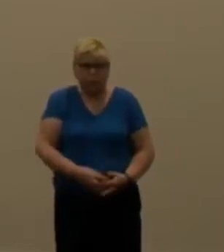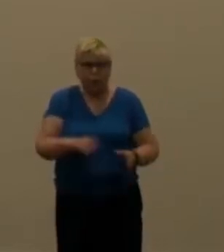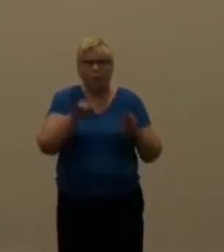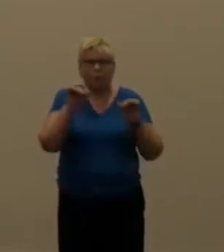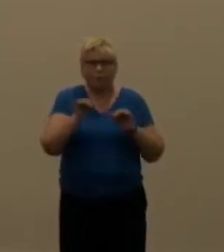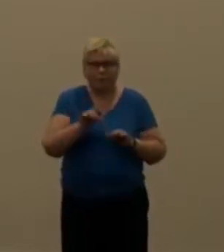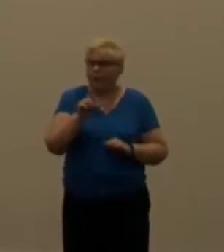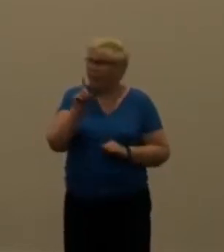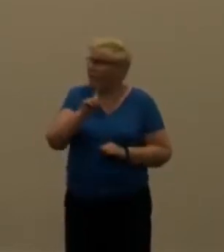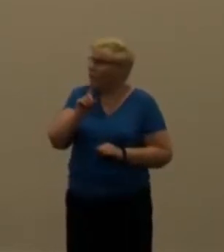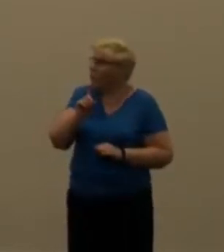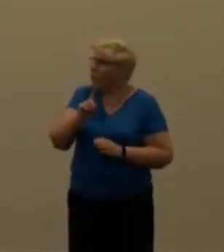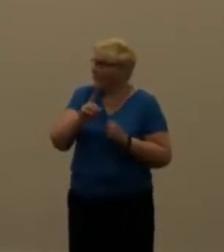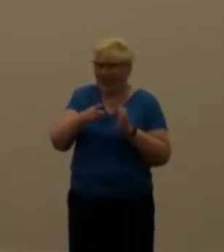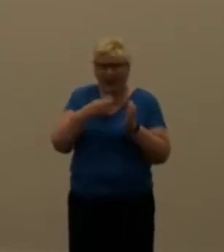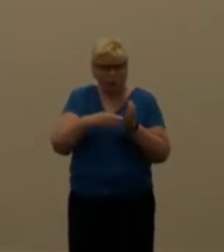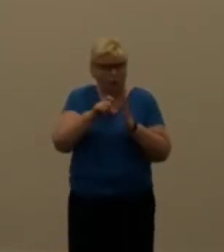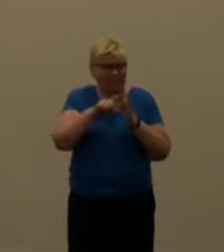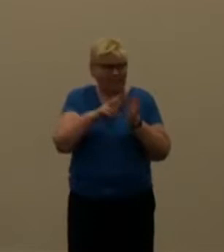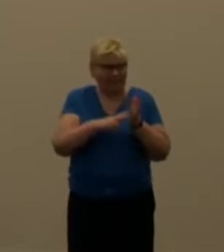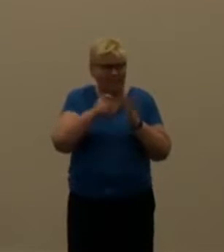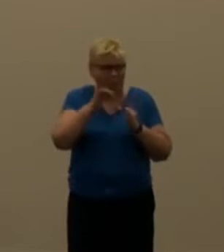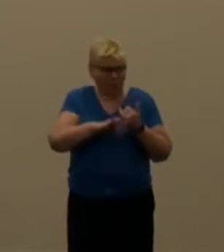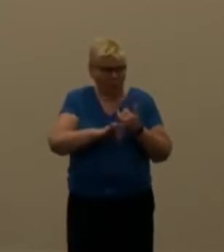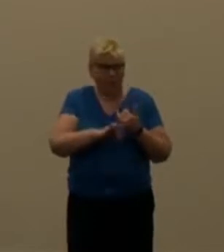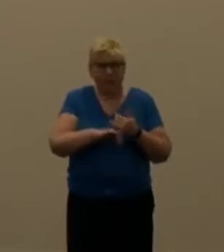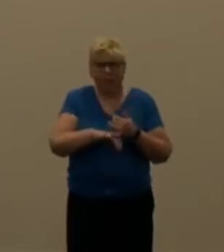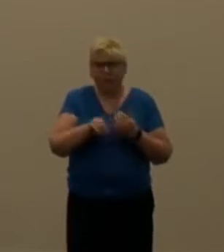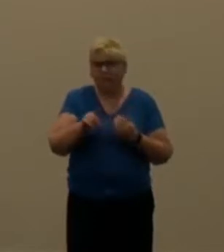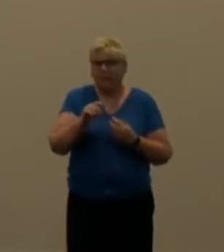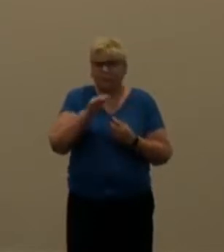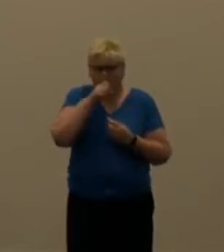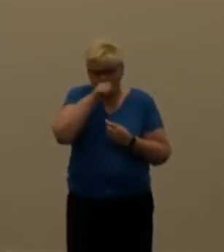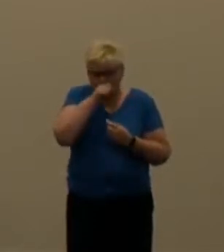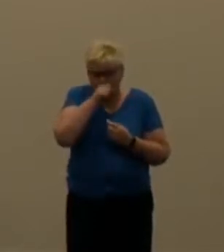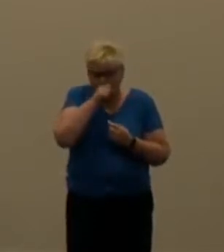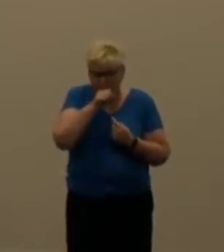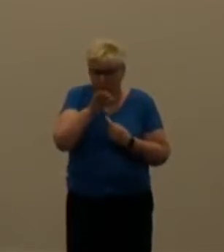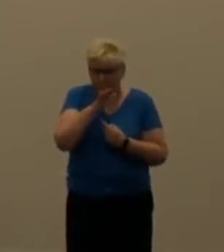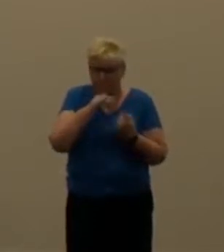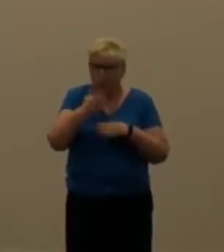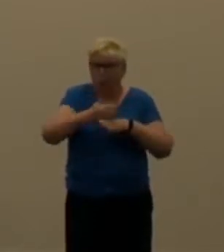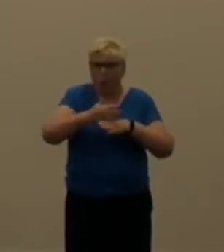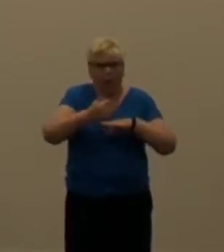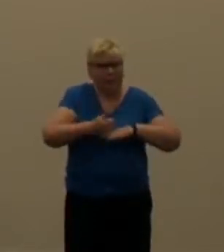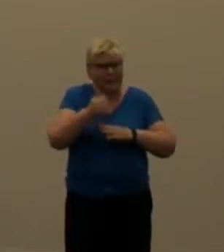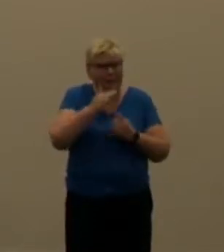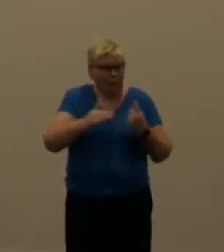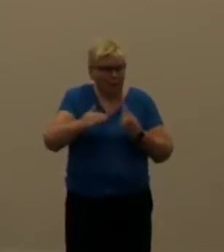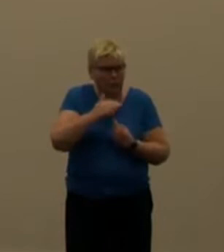recap. So what is really Azure DevOps? So it's kind of an environment, completely web-based environment where